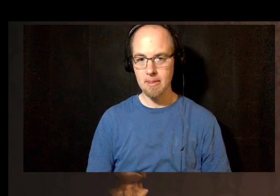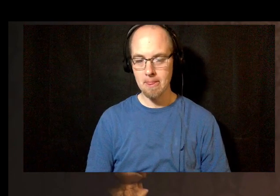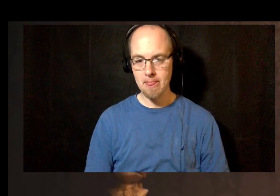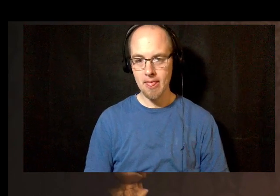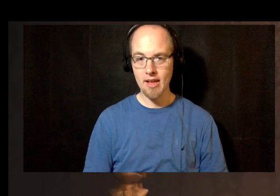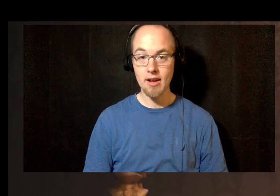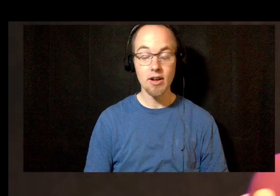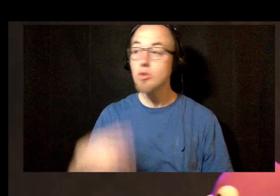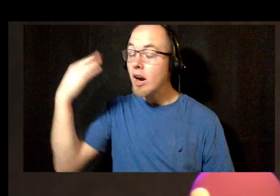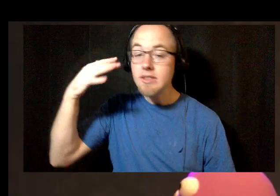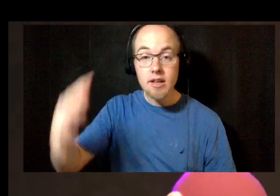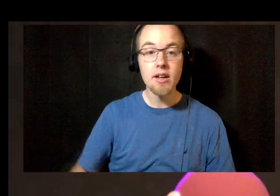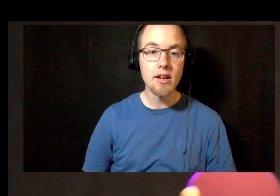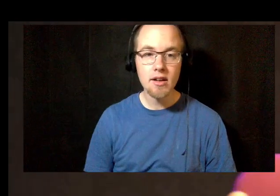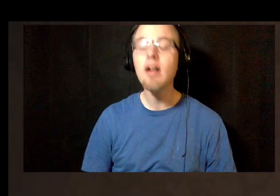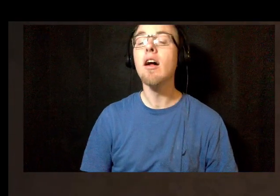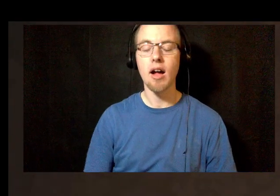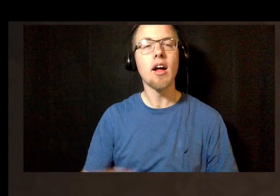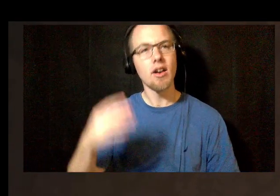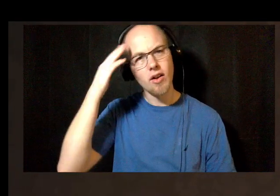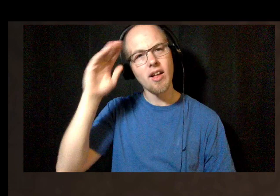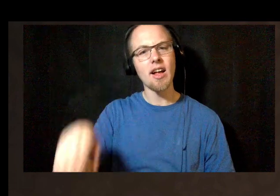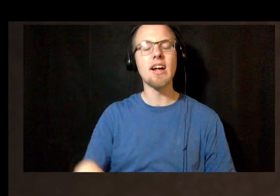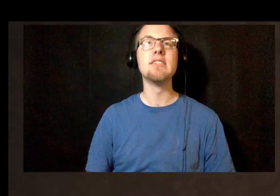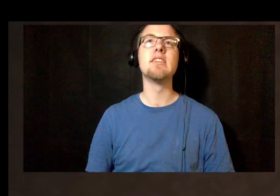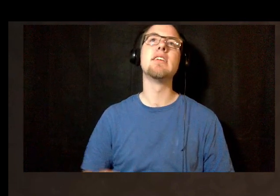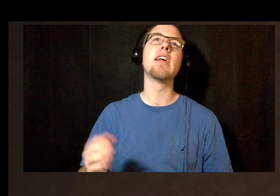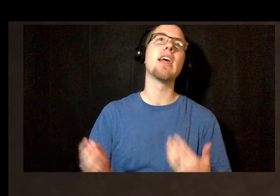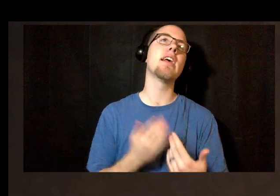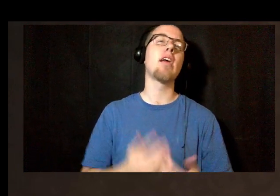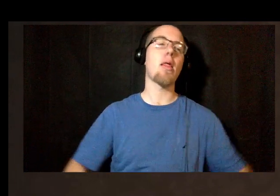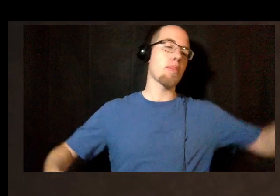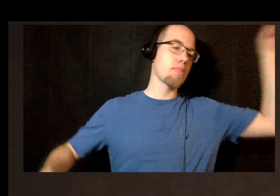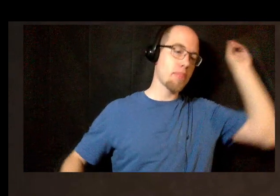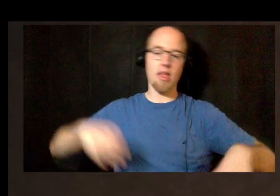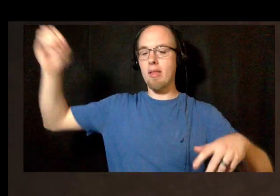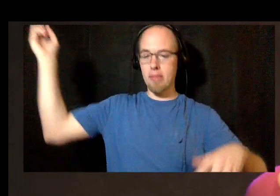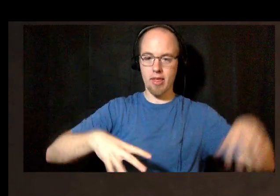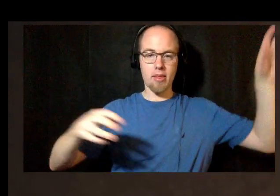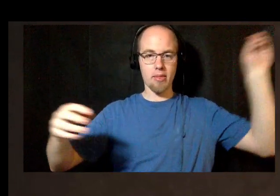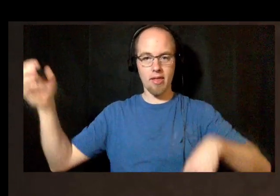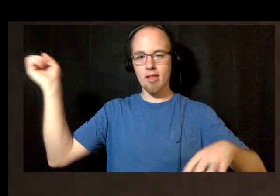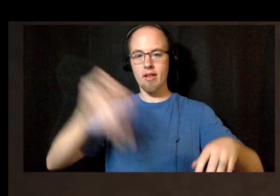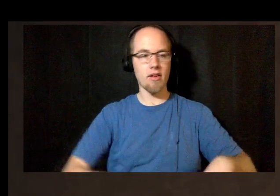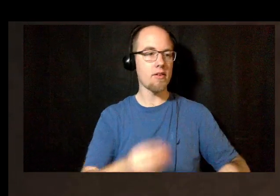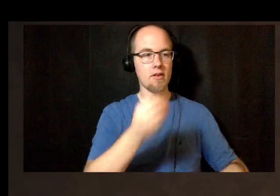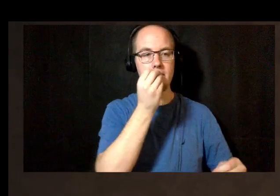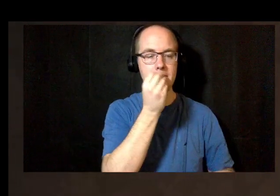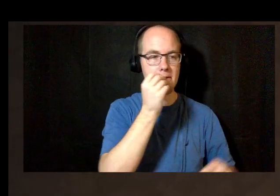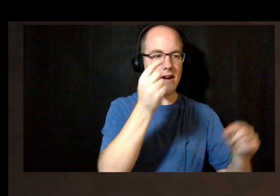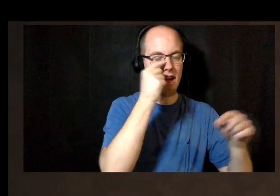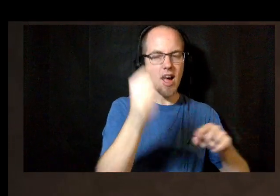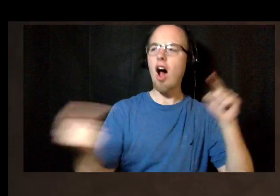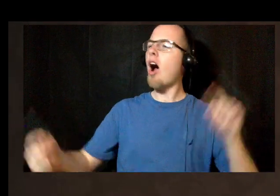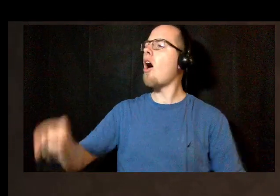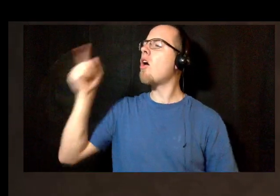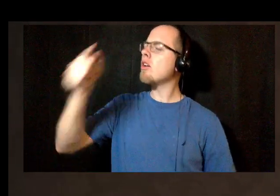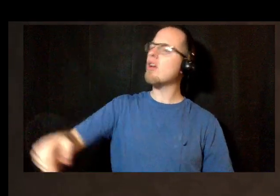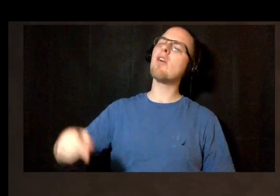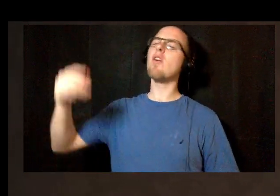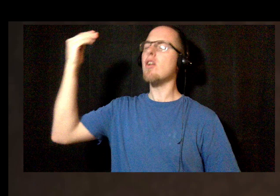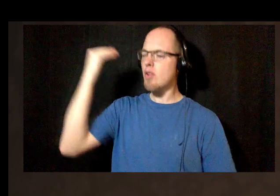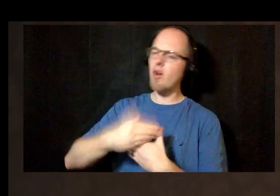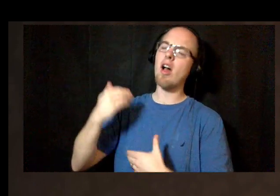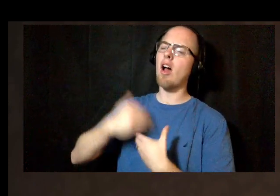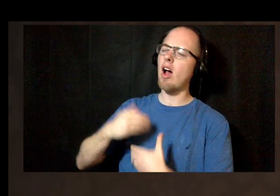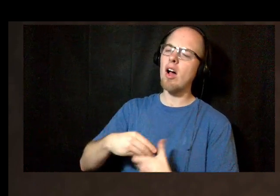It's crazy. And I know it's easy to just lump veganism in with all the other food allergies and just go, they're the annoying fuckheads that don't